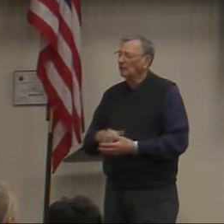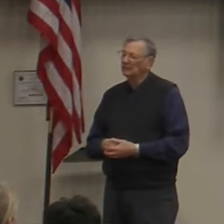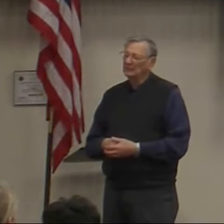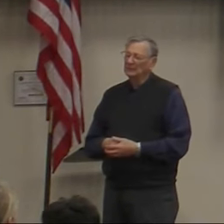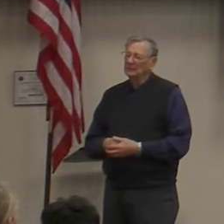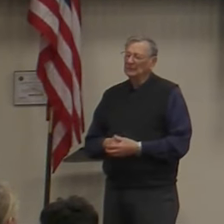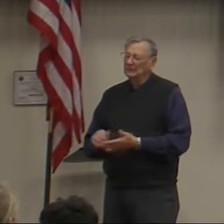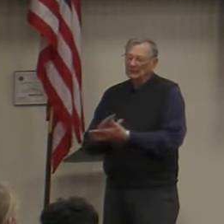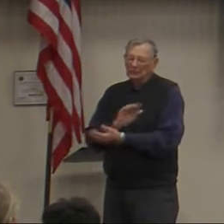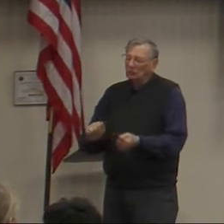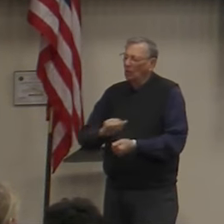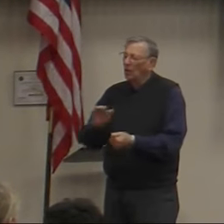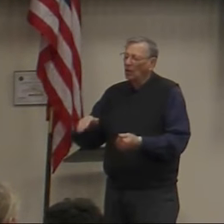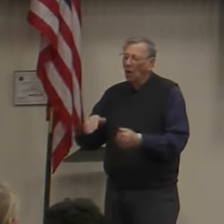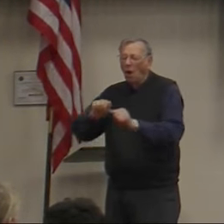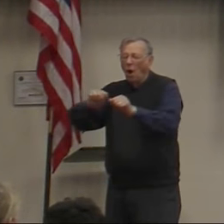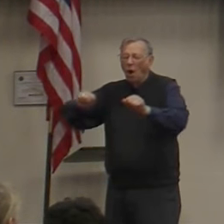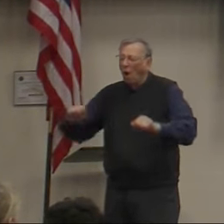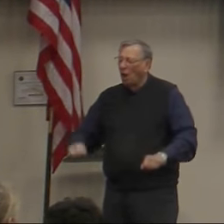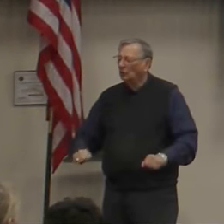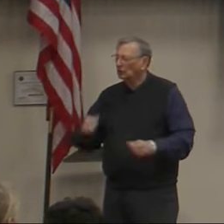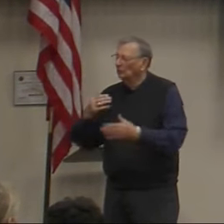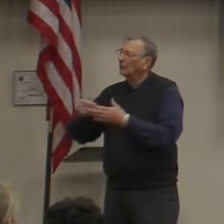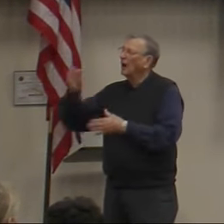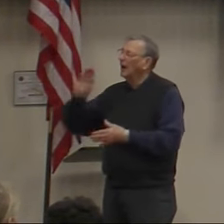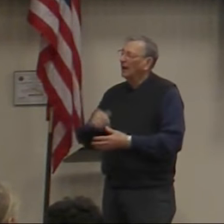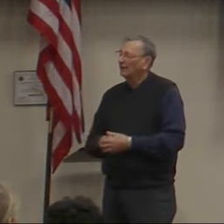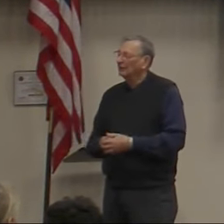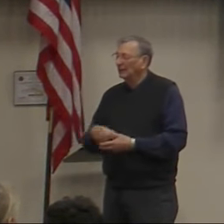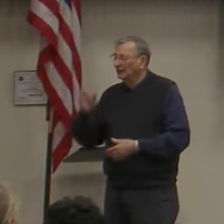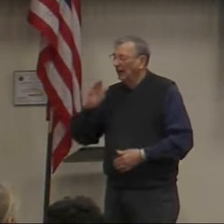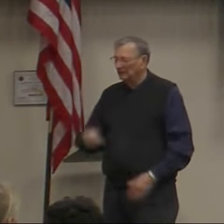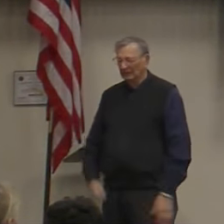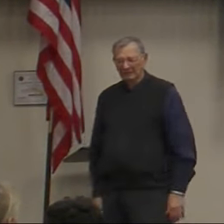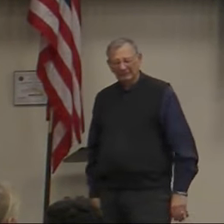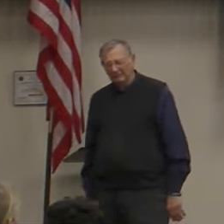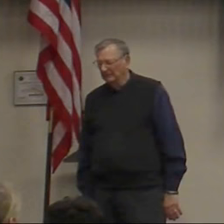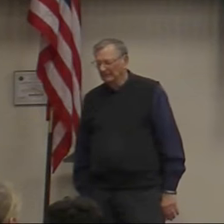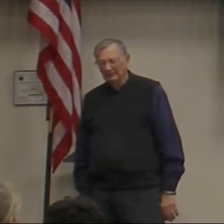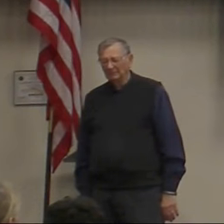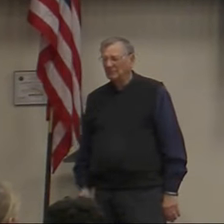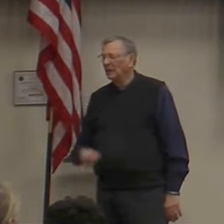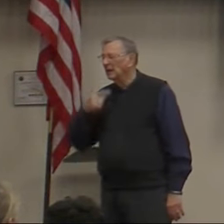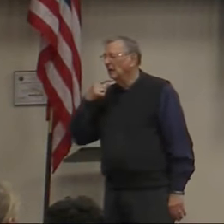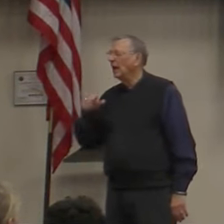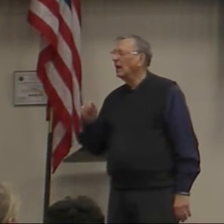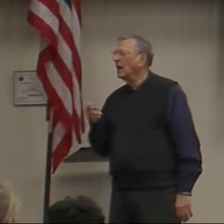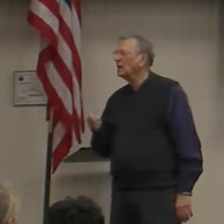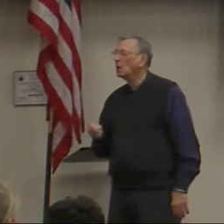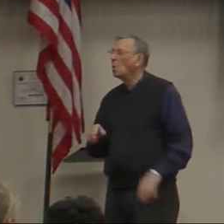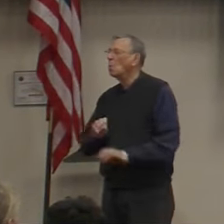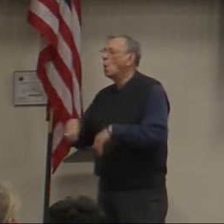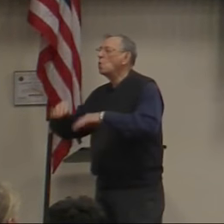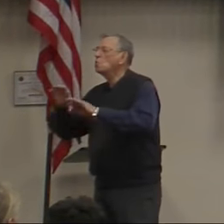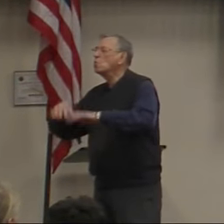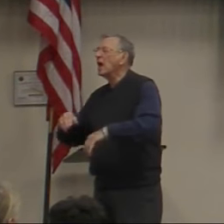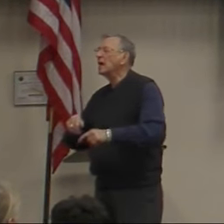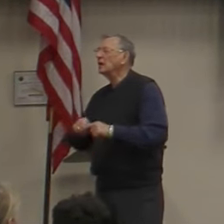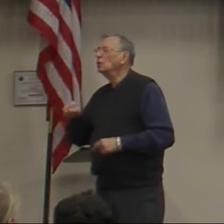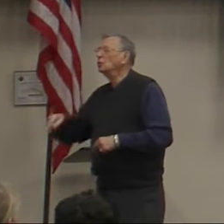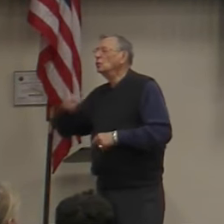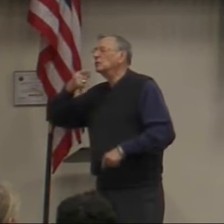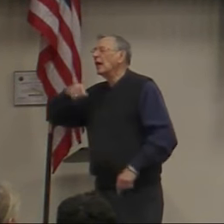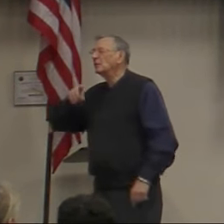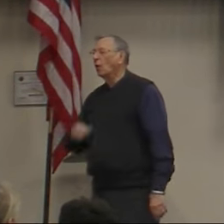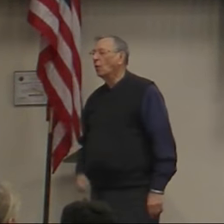were wiping out altars, doing so many horrible things. And God said, go tell Ahab it's not going to rain until you say so.